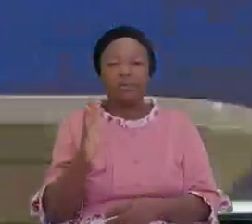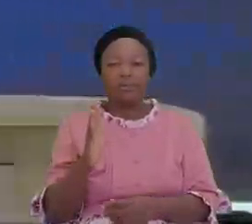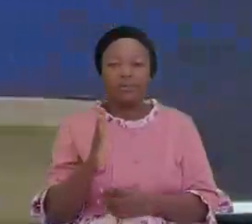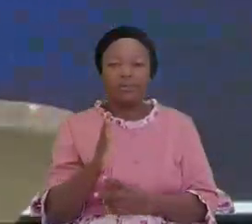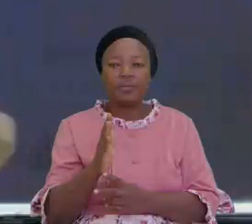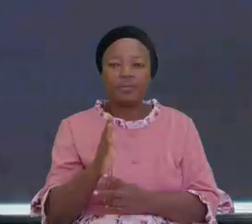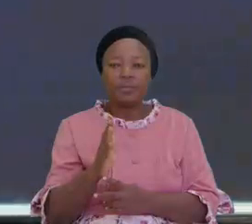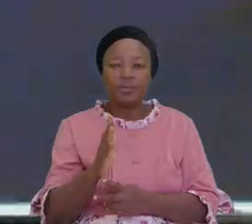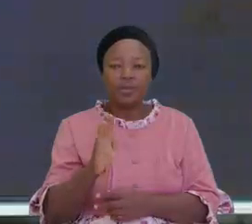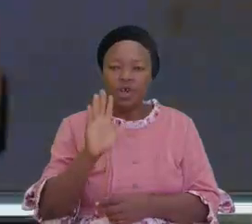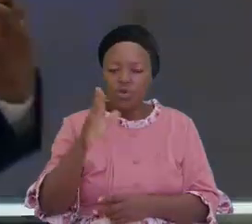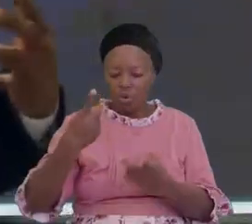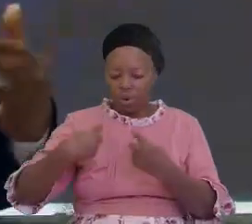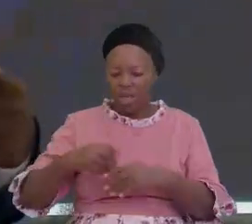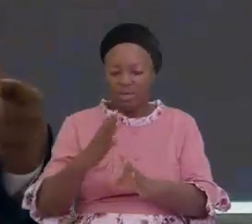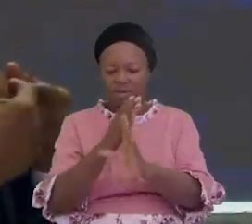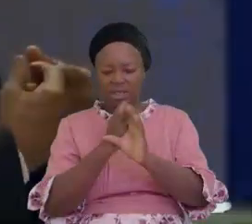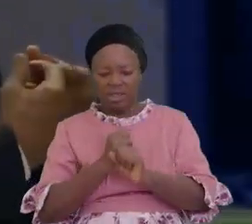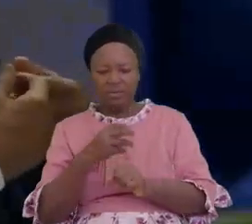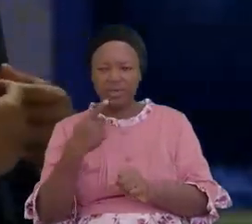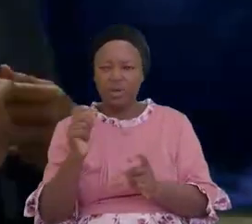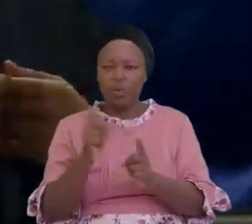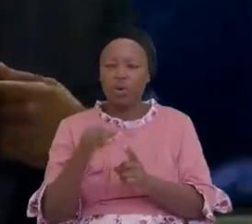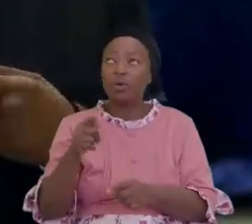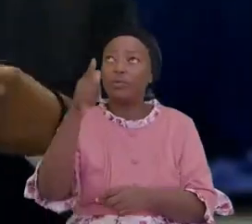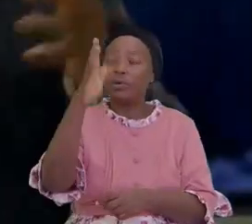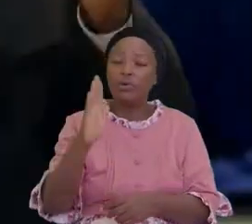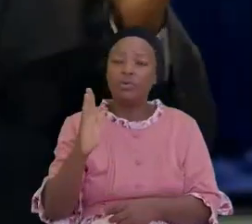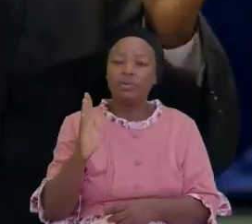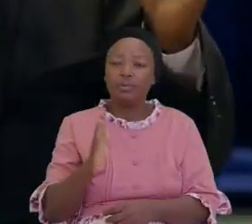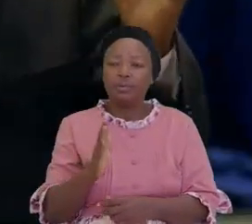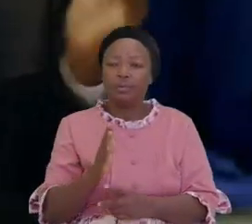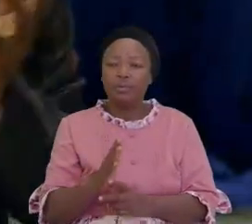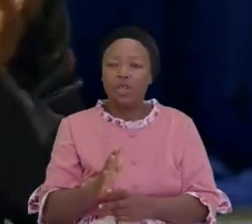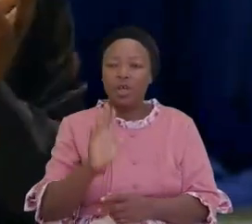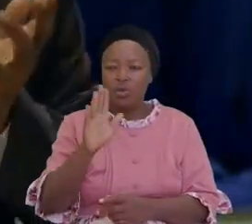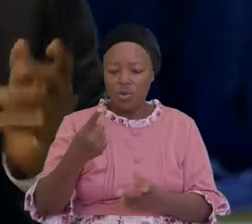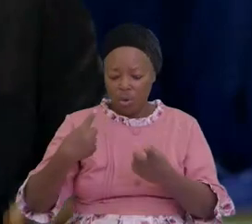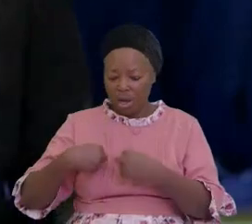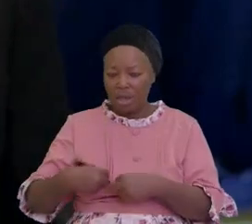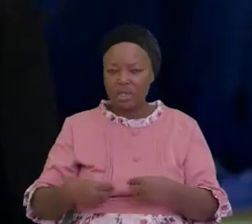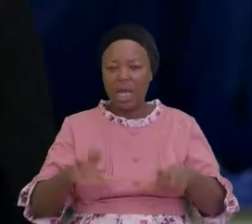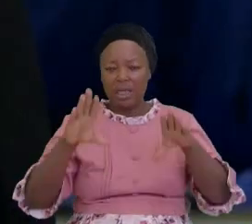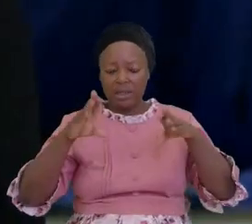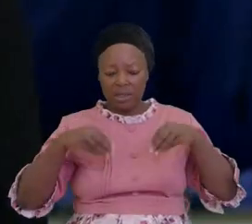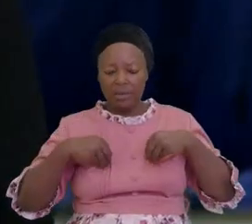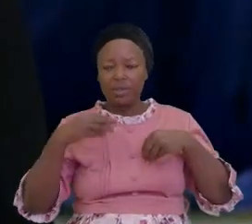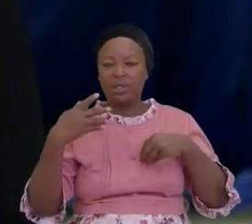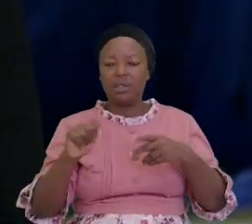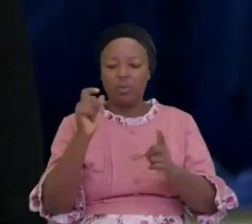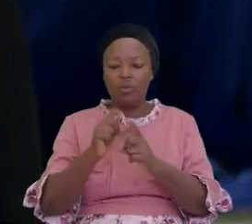Your heart receives the word of God. Your heart embraces the word of